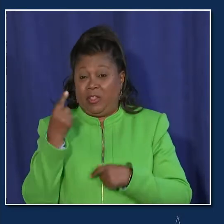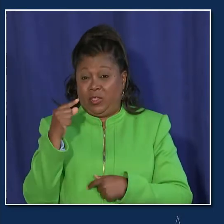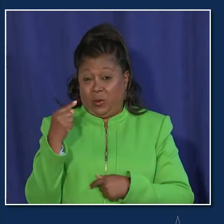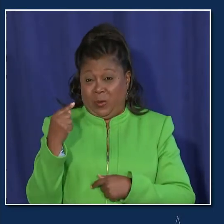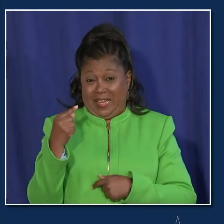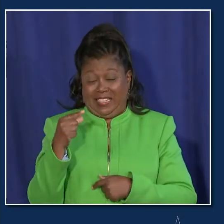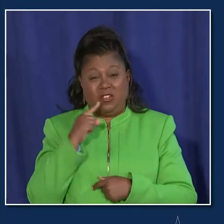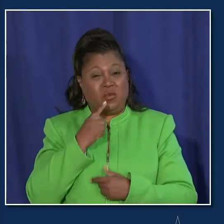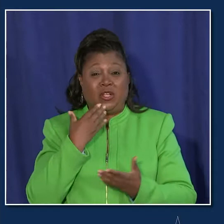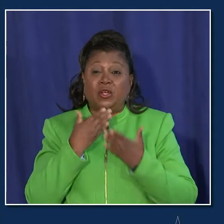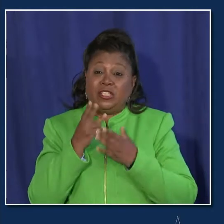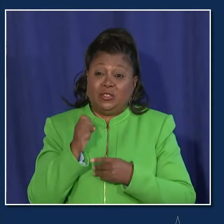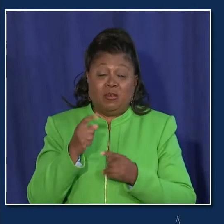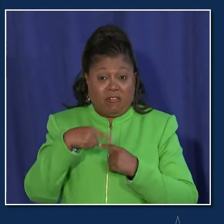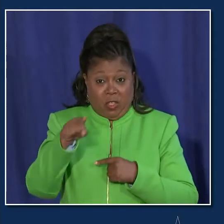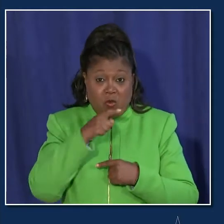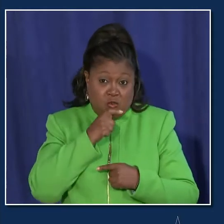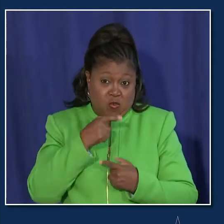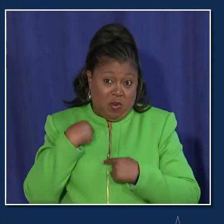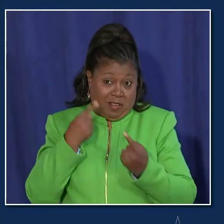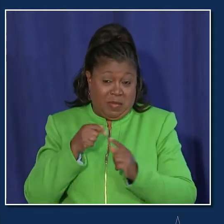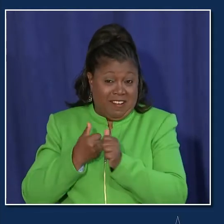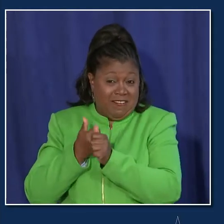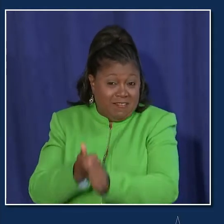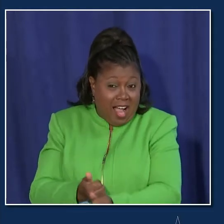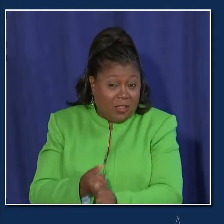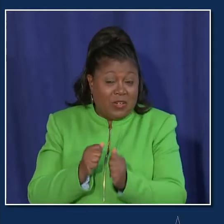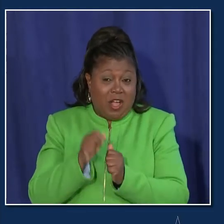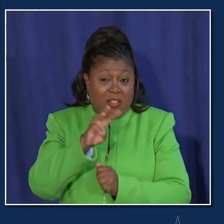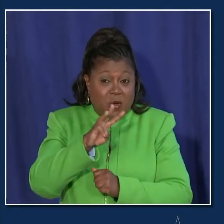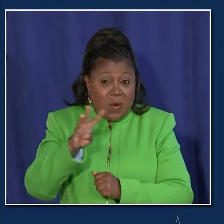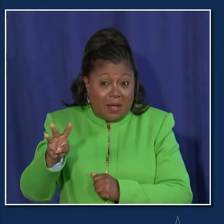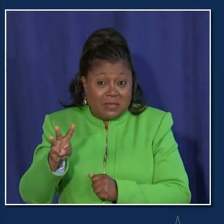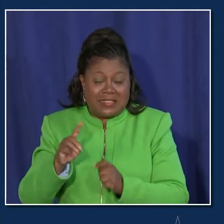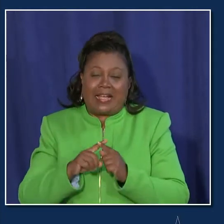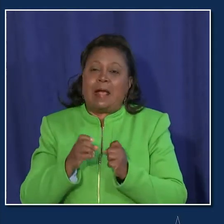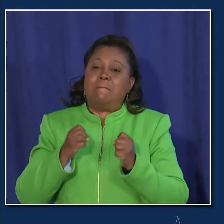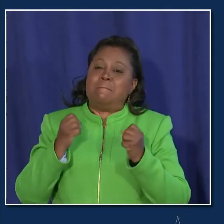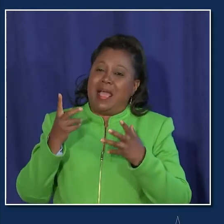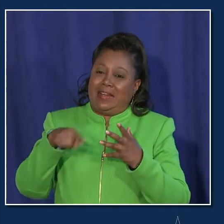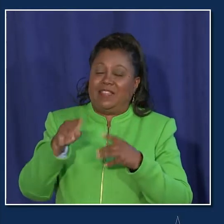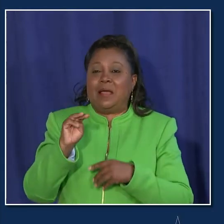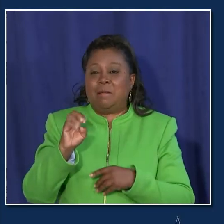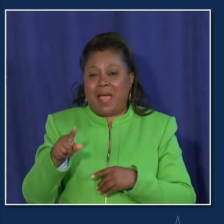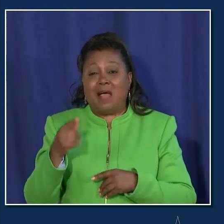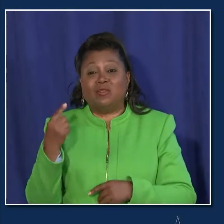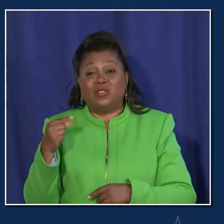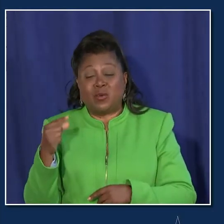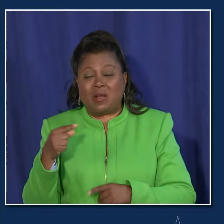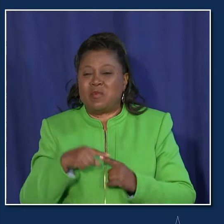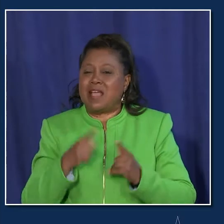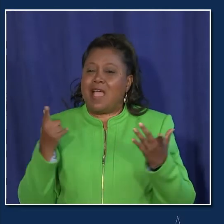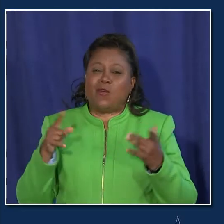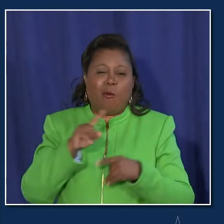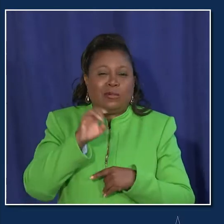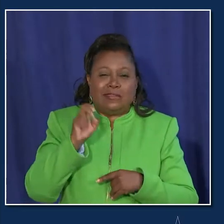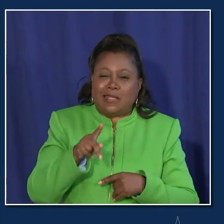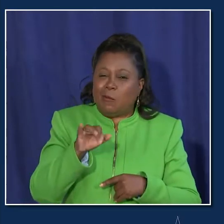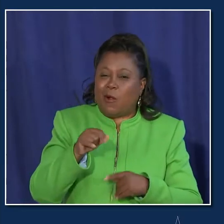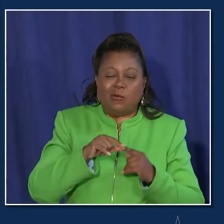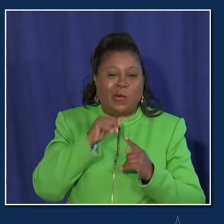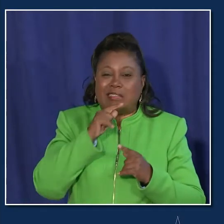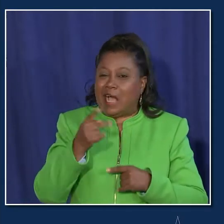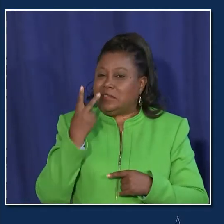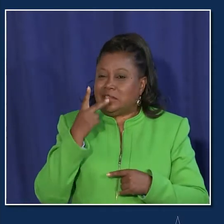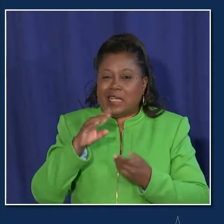here is very good news. And for those of you who have been following along on the website, a lot of this map was green. We had whole zip codes where we were